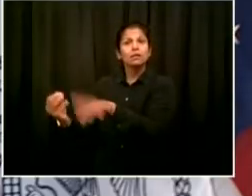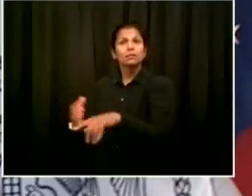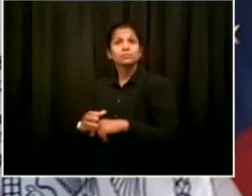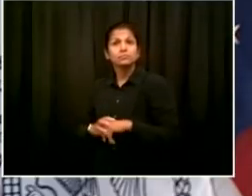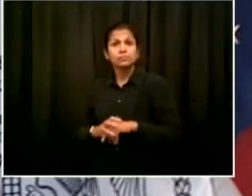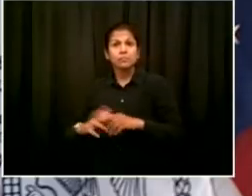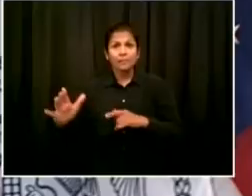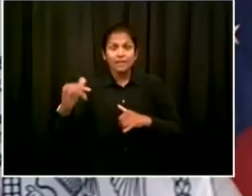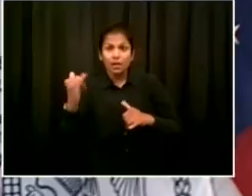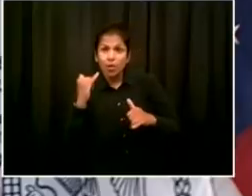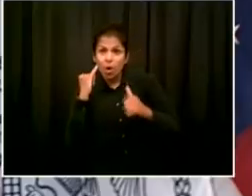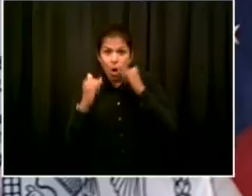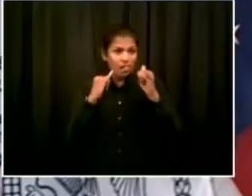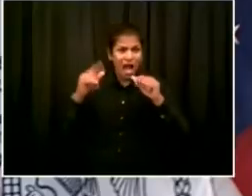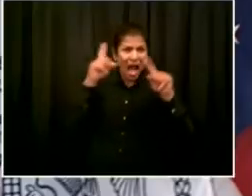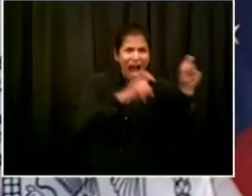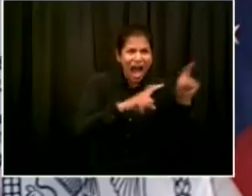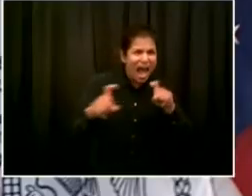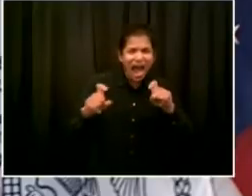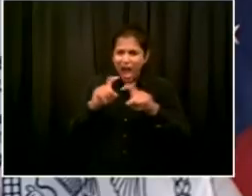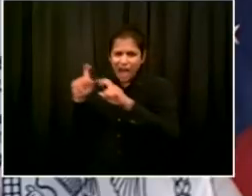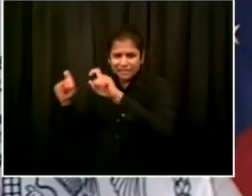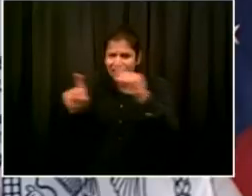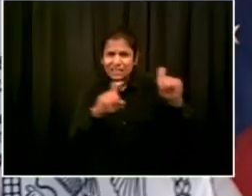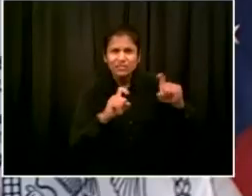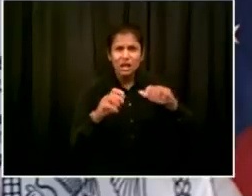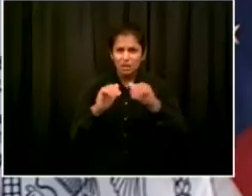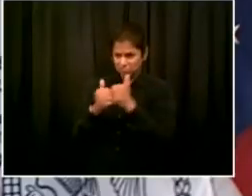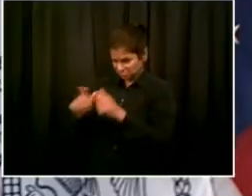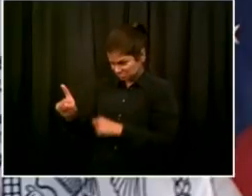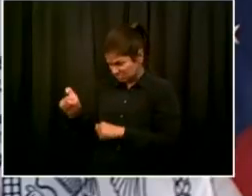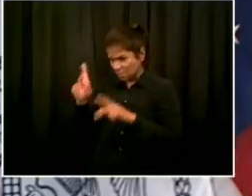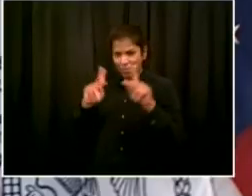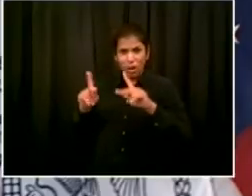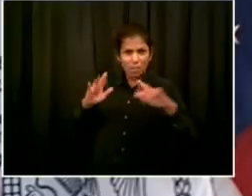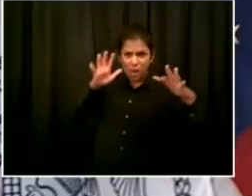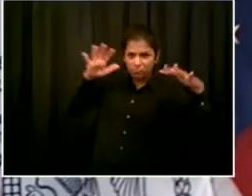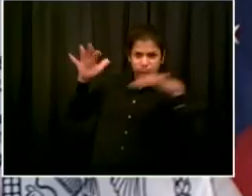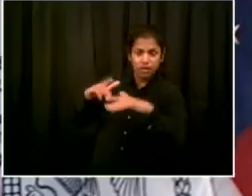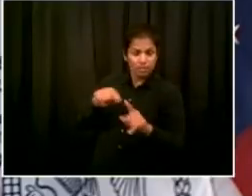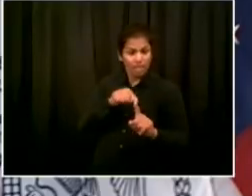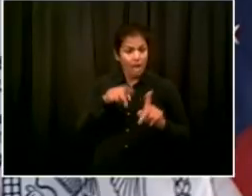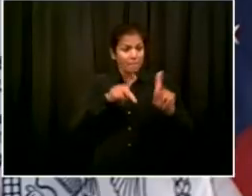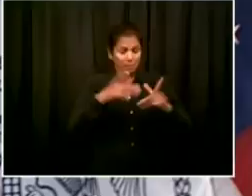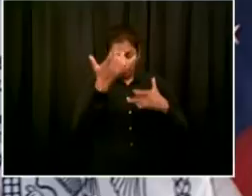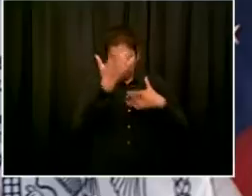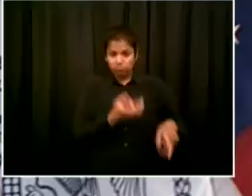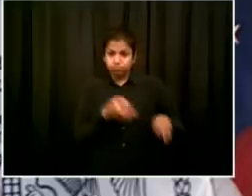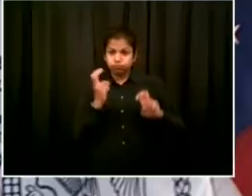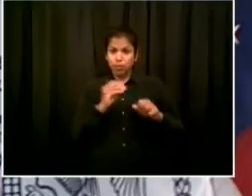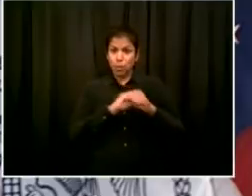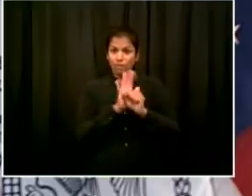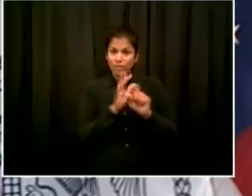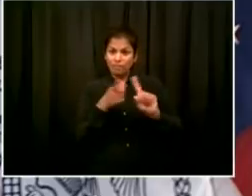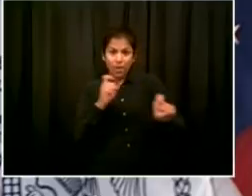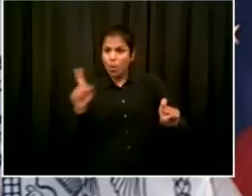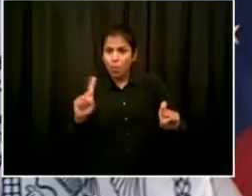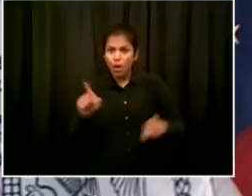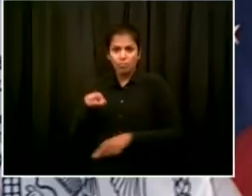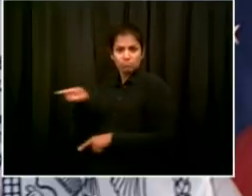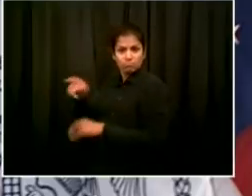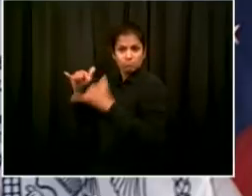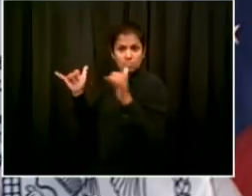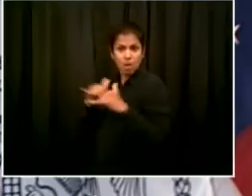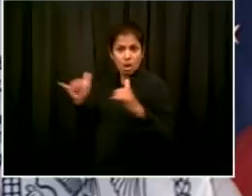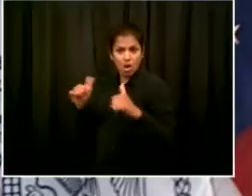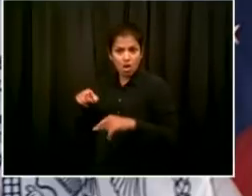that, in the past few weeks, anywhere from 10 to 20% of people report being at any type of gathering that